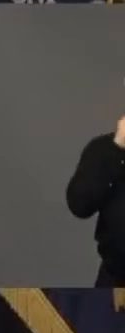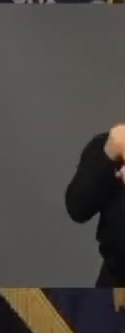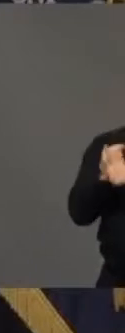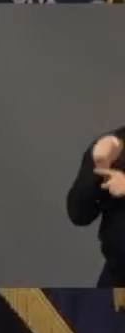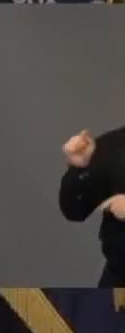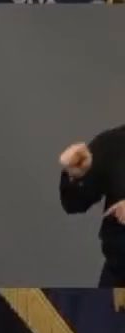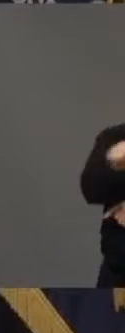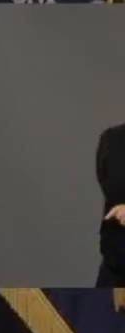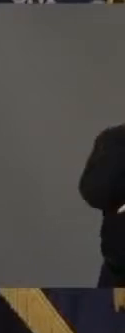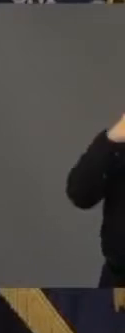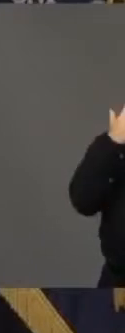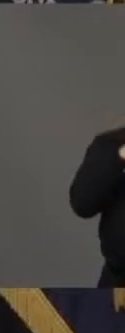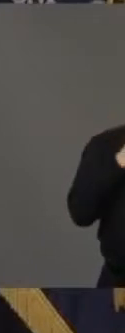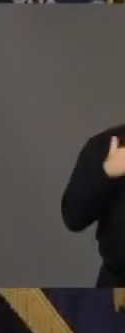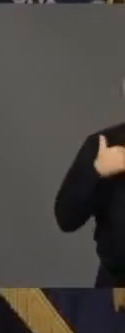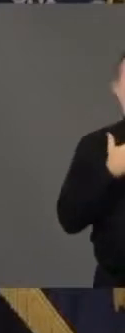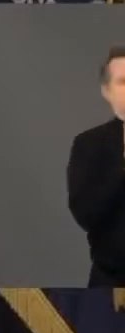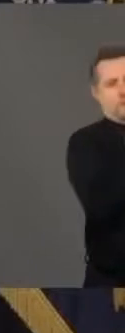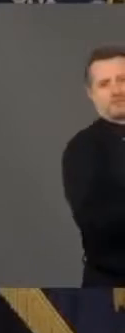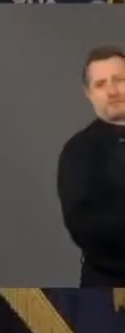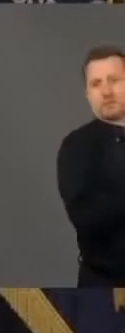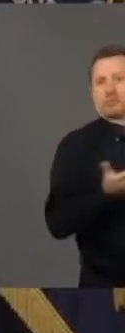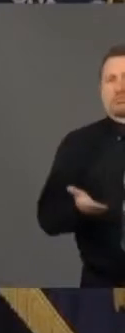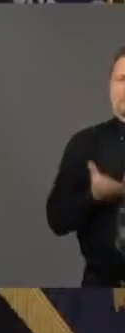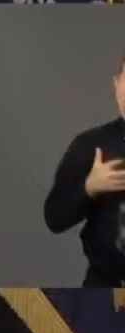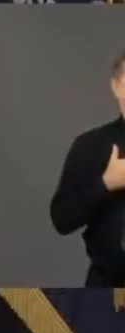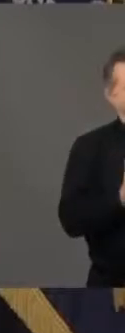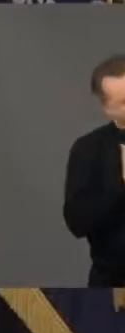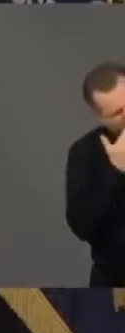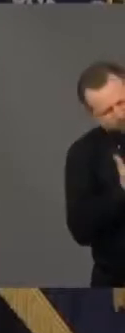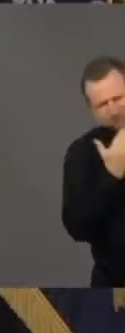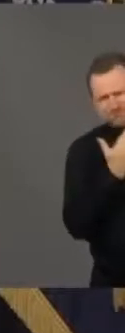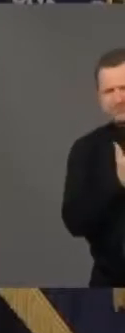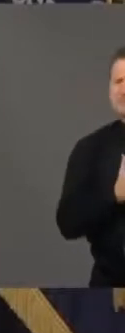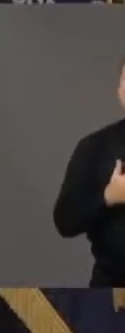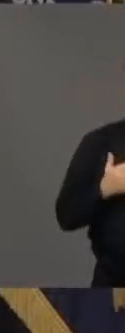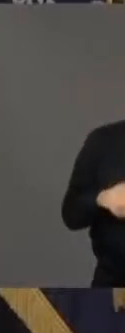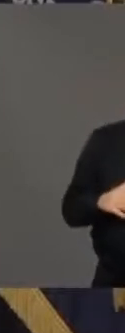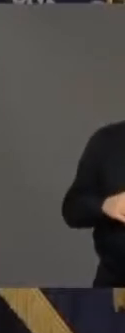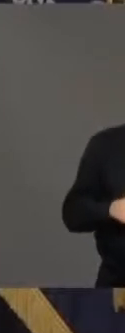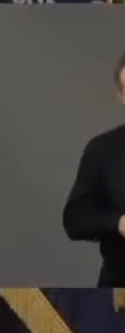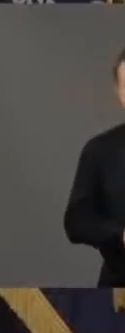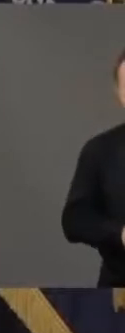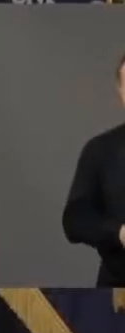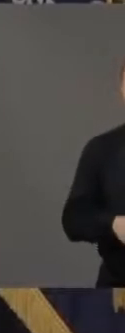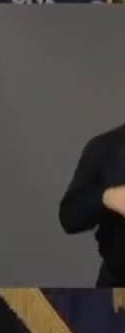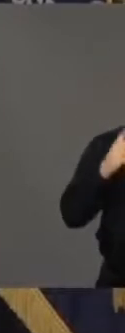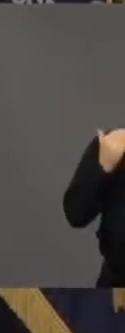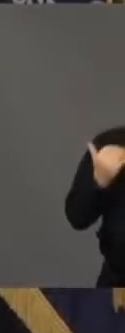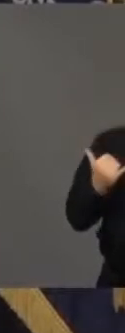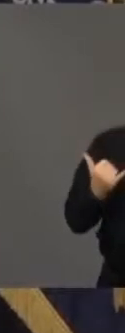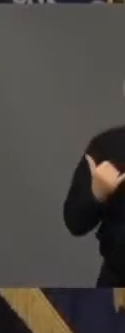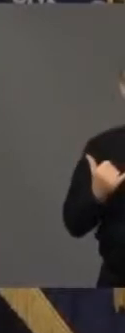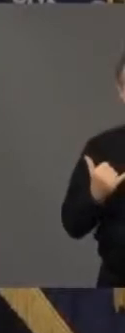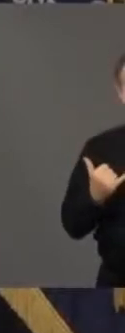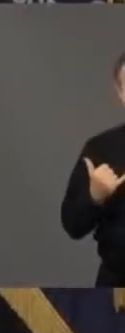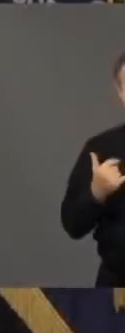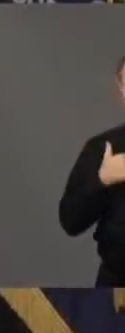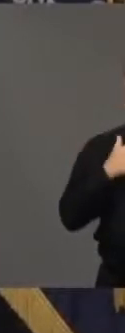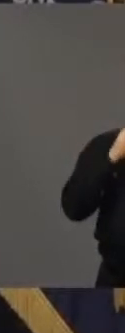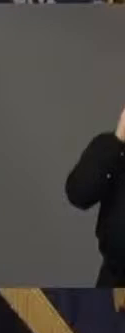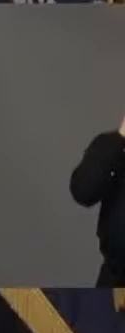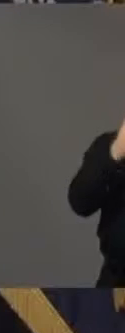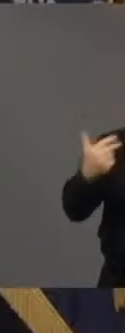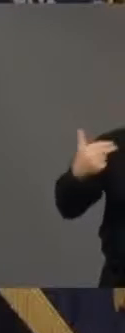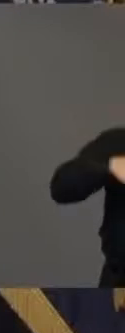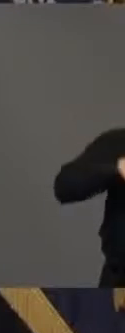to have him, and I want to thank him very much for everything he's been doing. This morning, we're going to be joined by